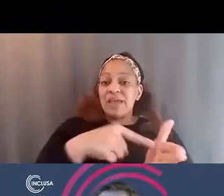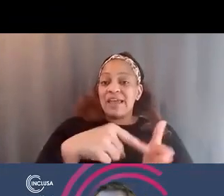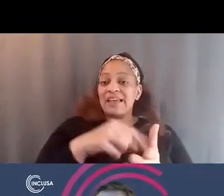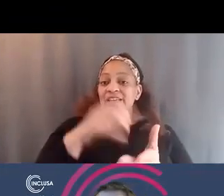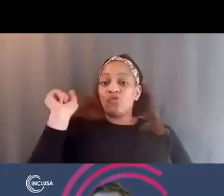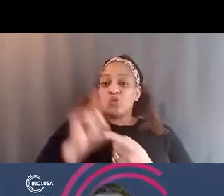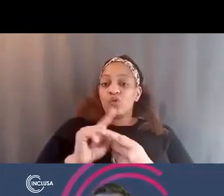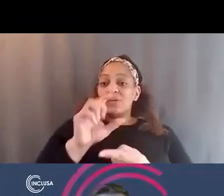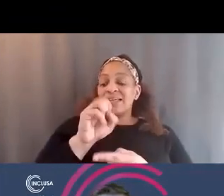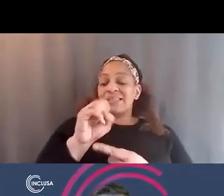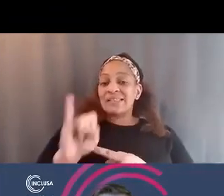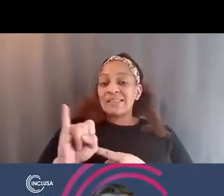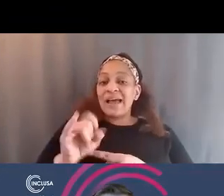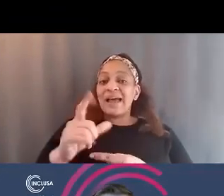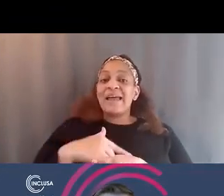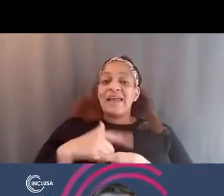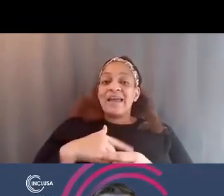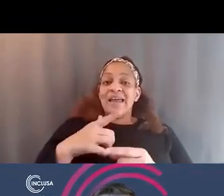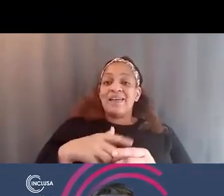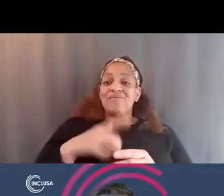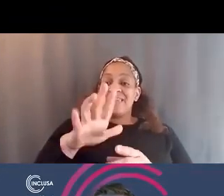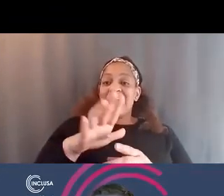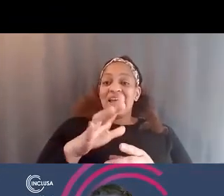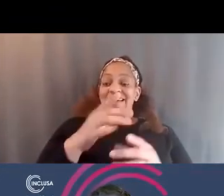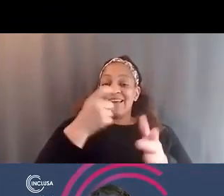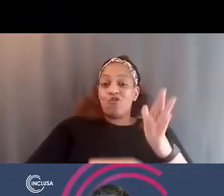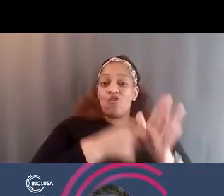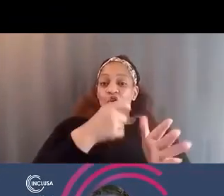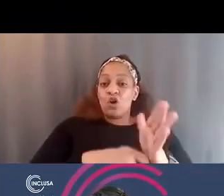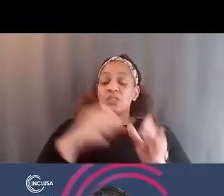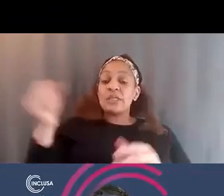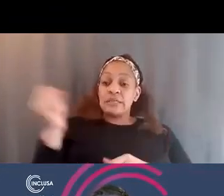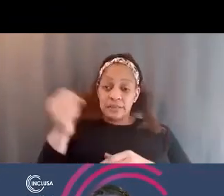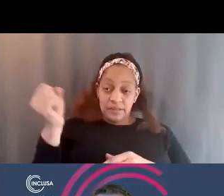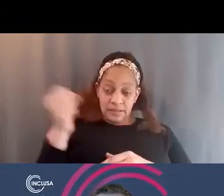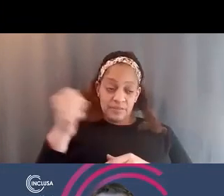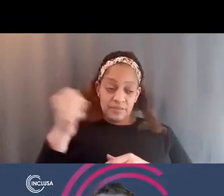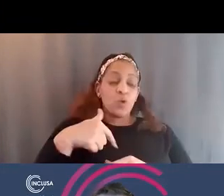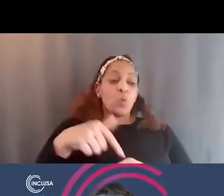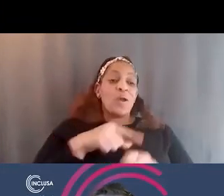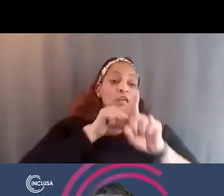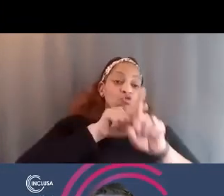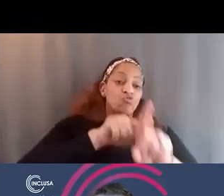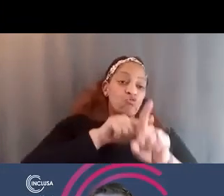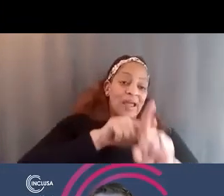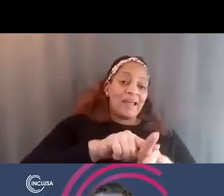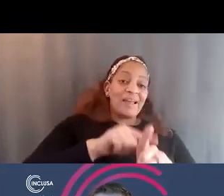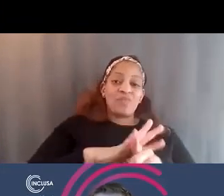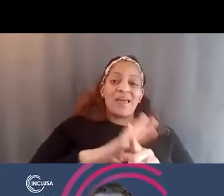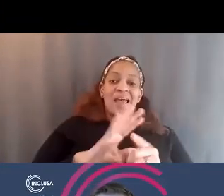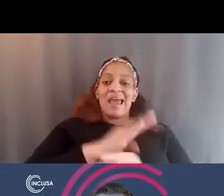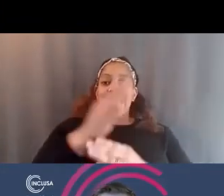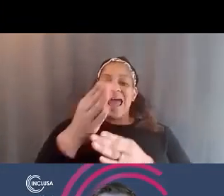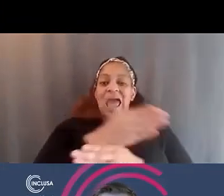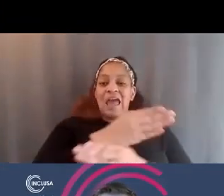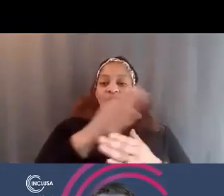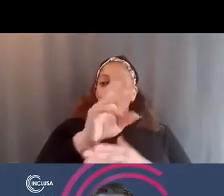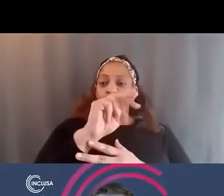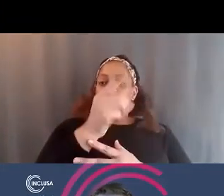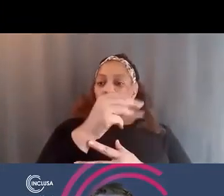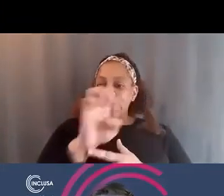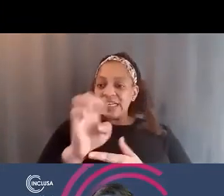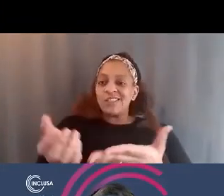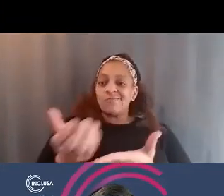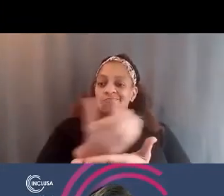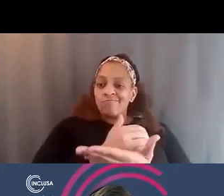compelling. Yeah, so we are tracking wage, so we do understand what average wage is, and looking at